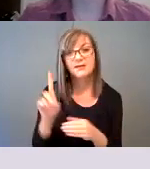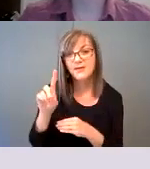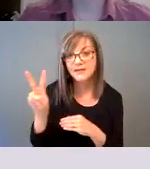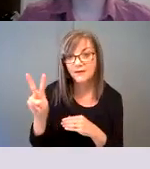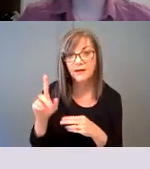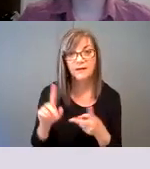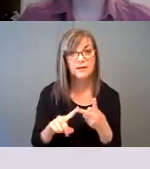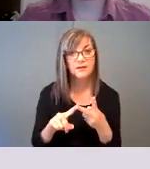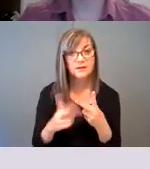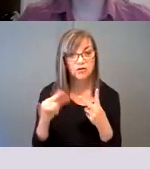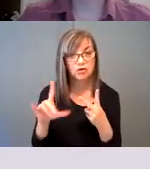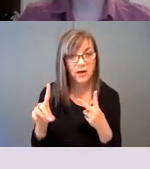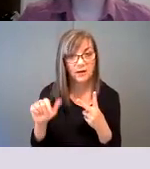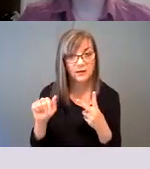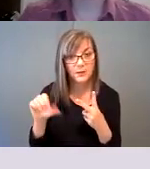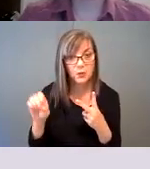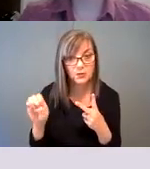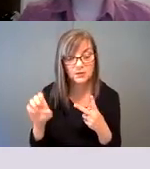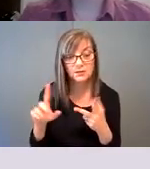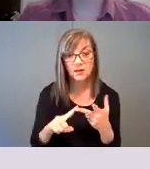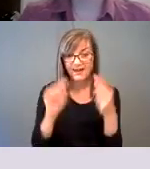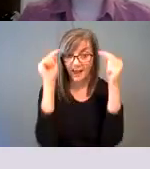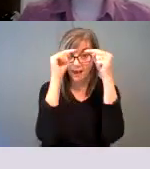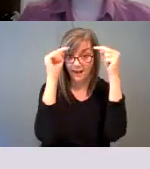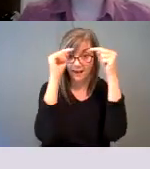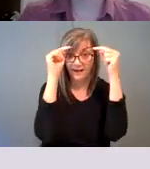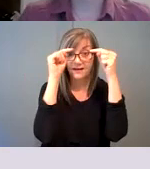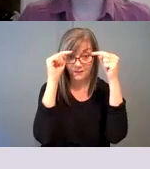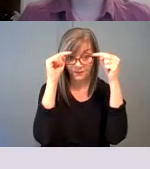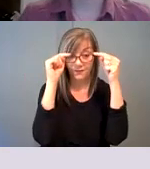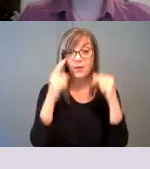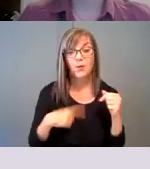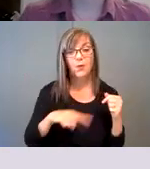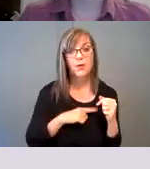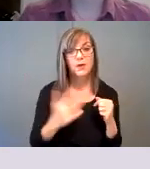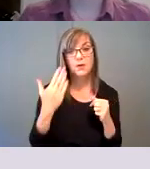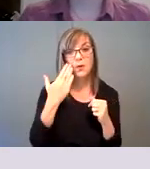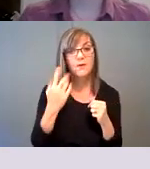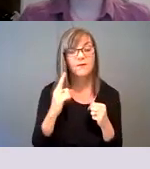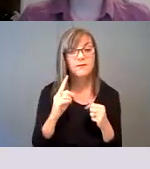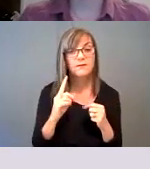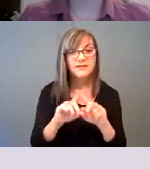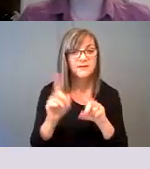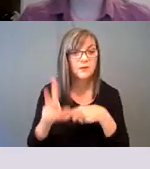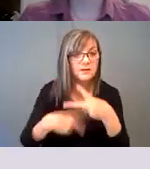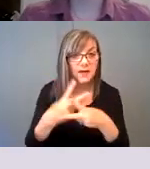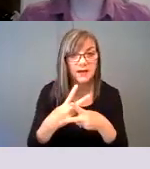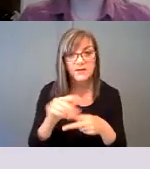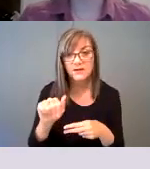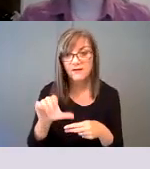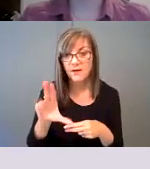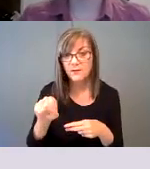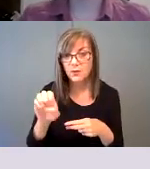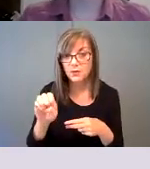or child abuse. Headaches. We actually know that even for Different types of abuse that are not physical,